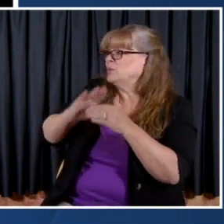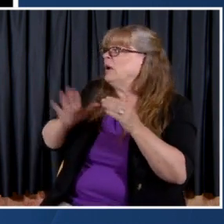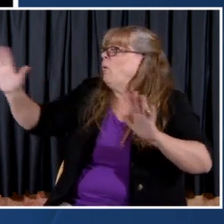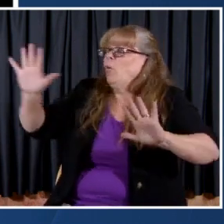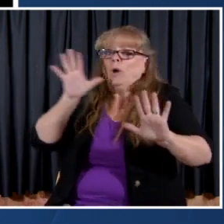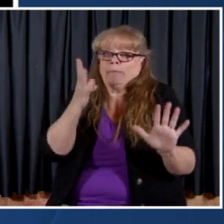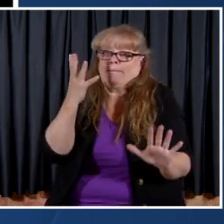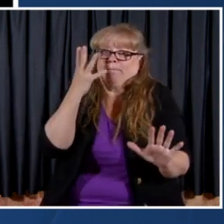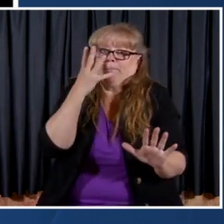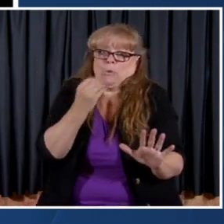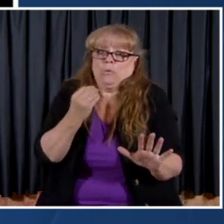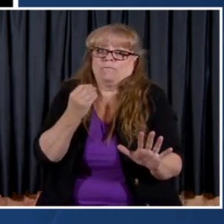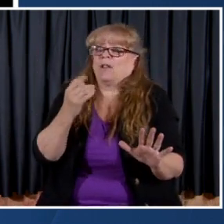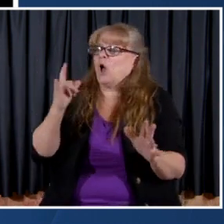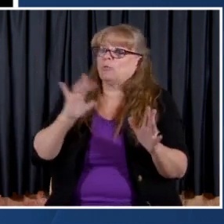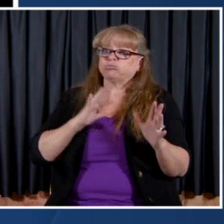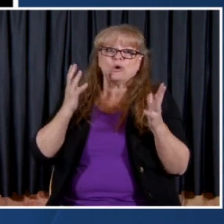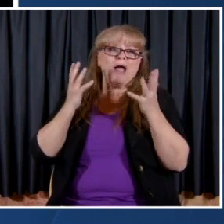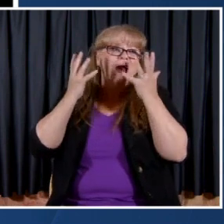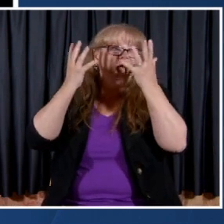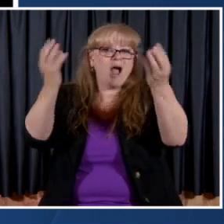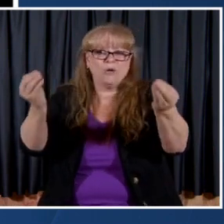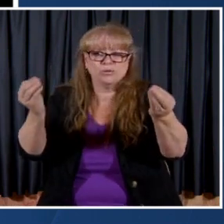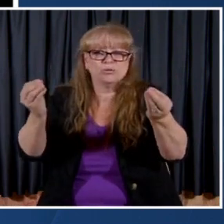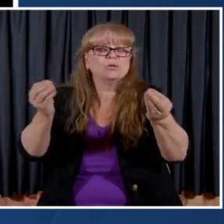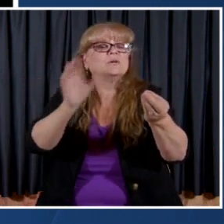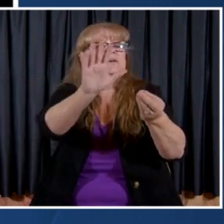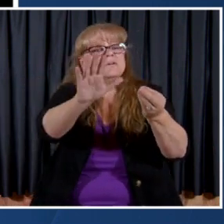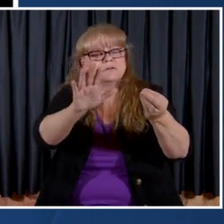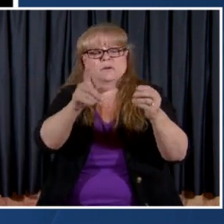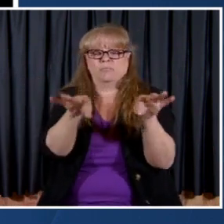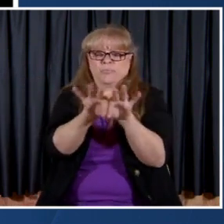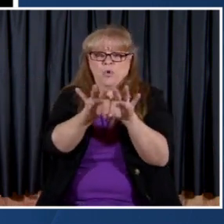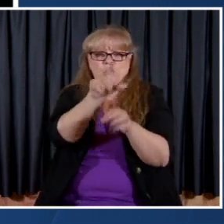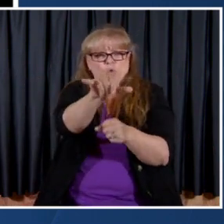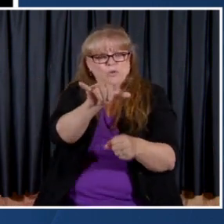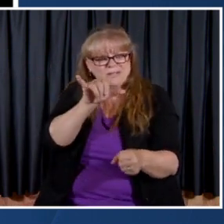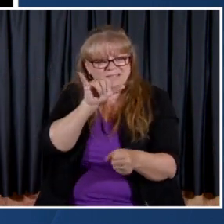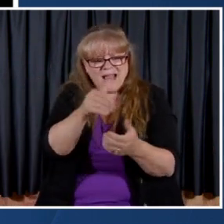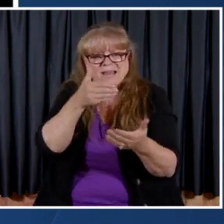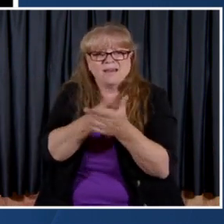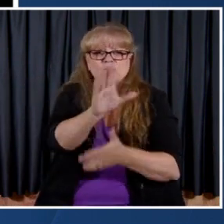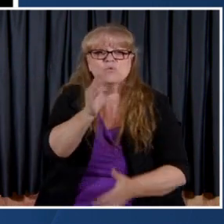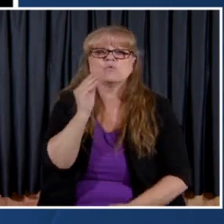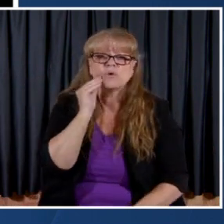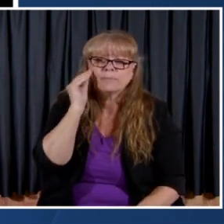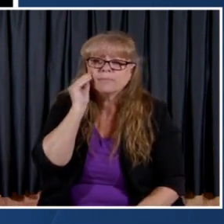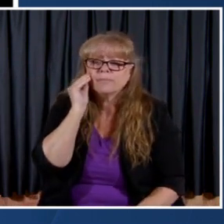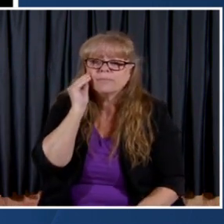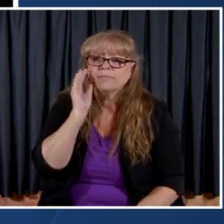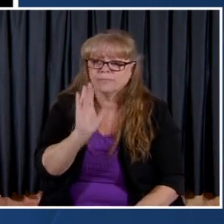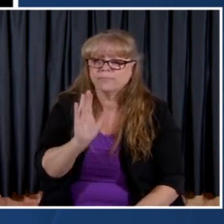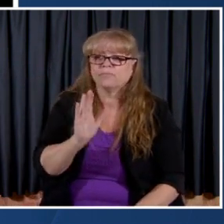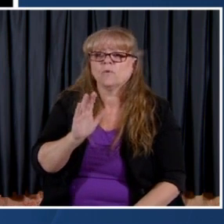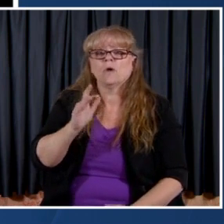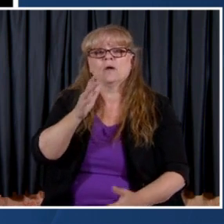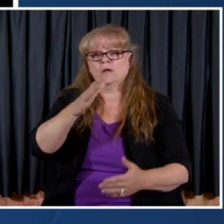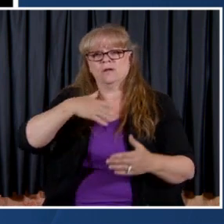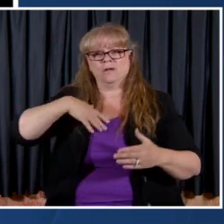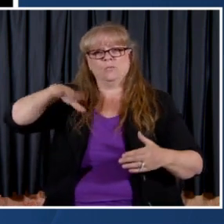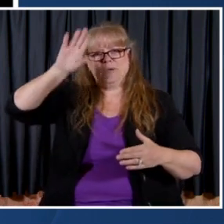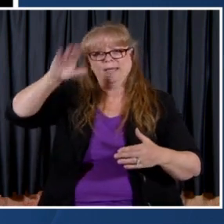had our state park system open through this entire pandemic, and we're very proud of that. Thank a state park worker and ranger from a safe